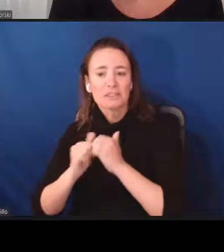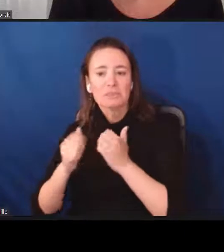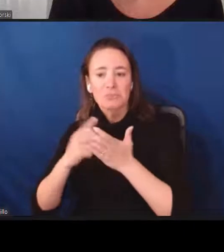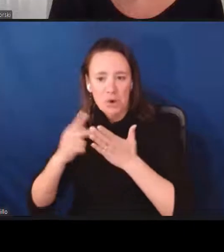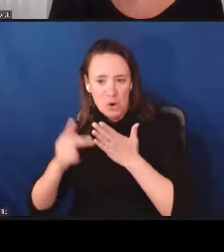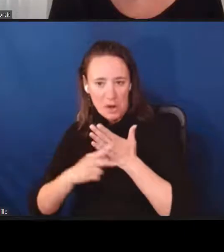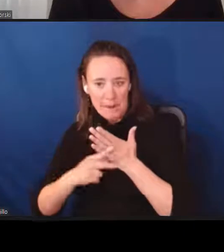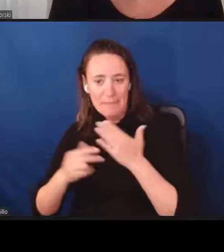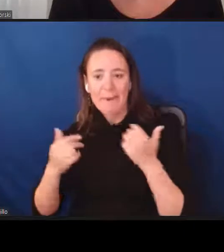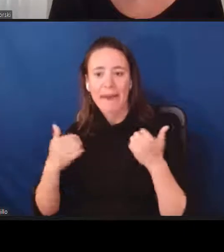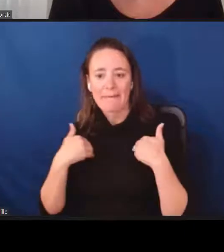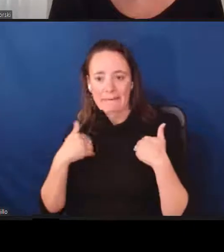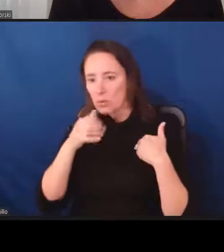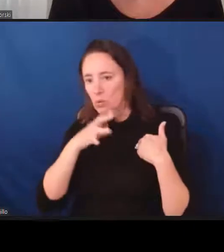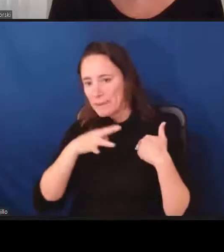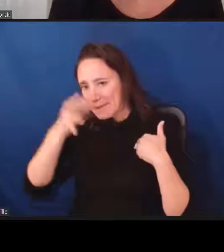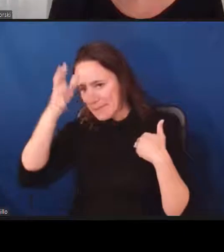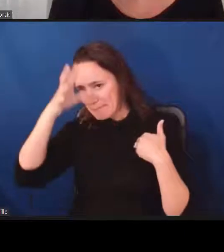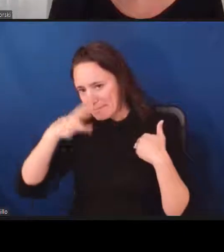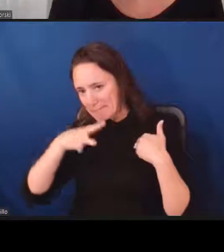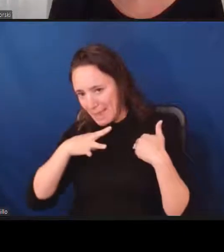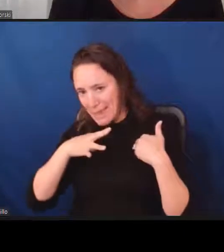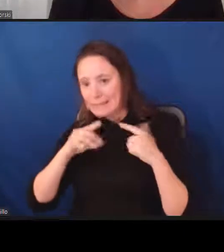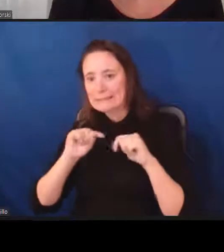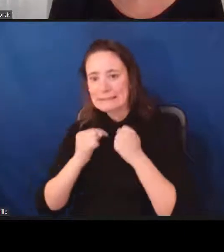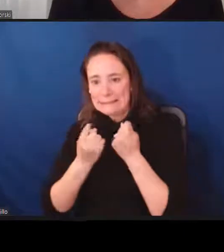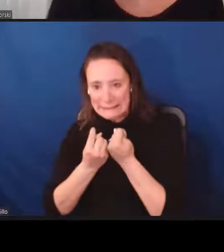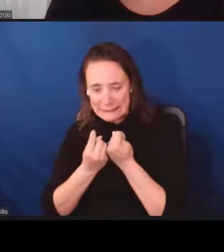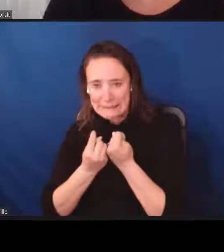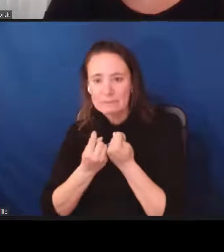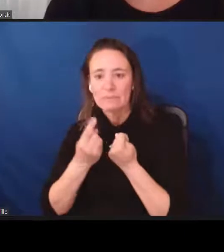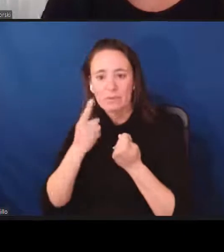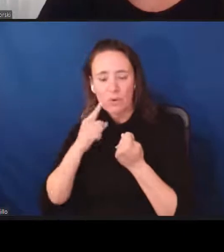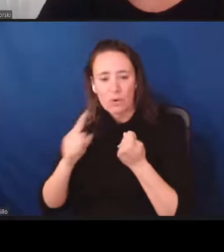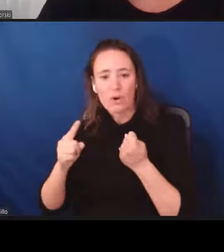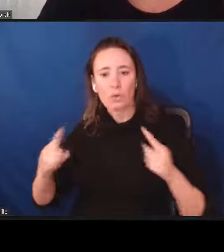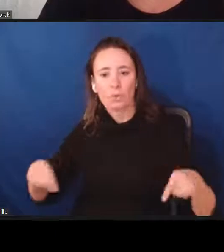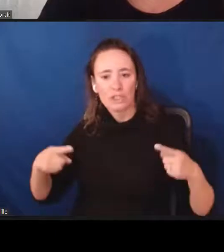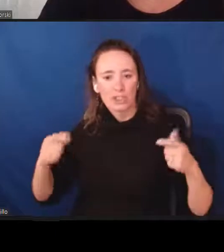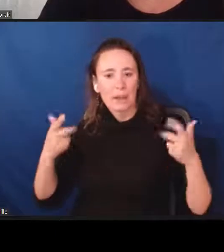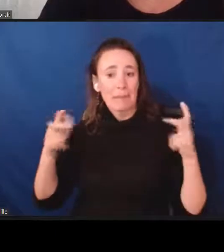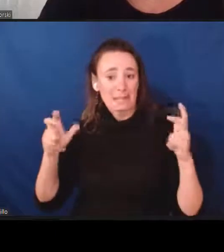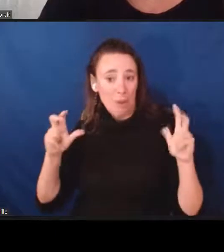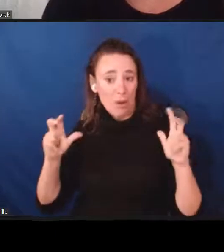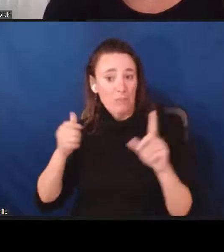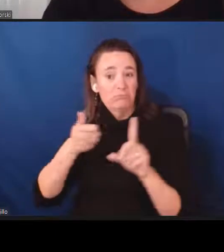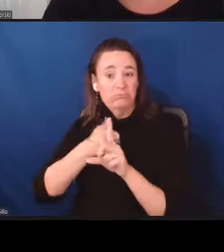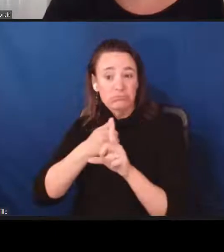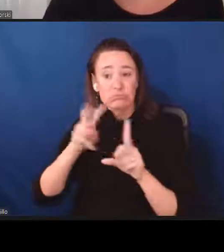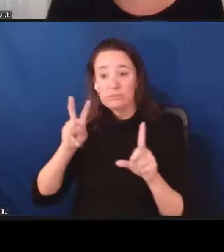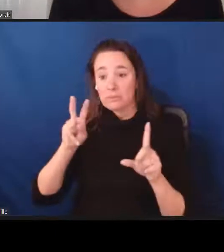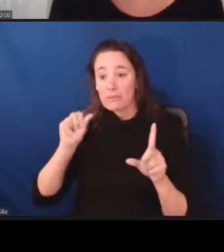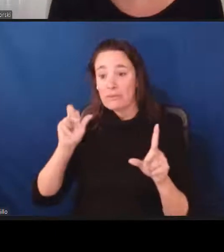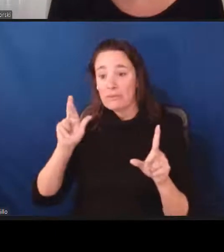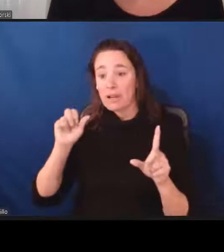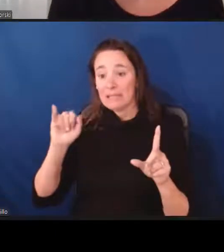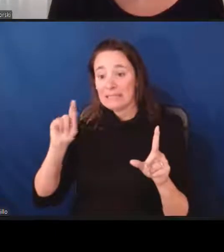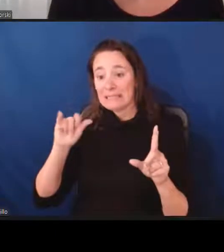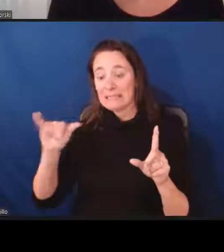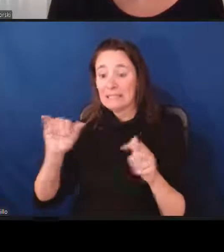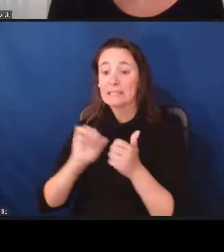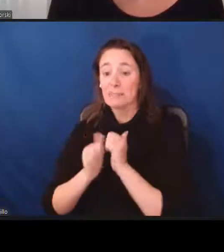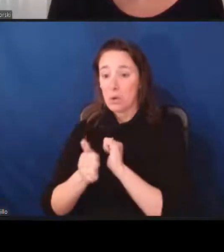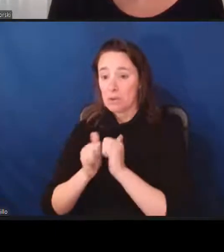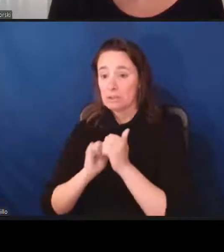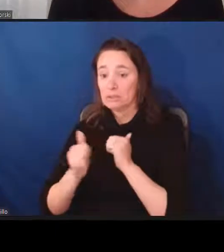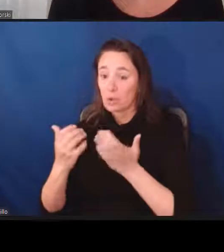basketball teams were actually varsity sports. So the athletes earned varsity letters from the University